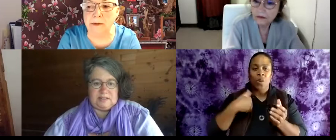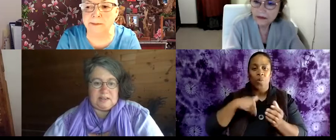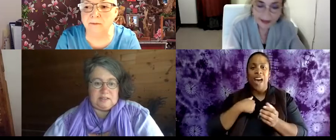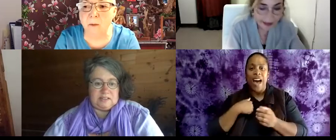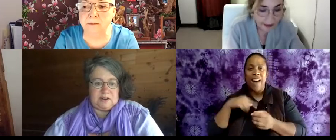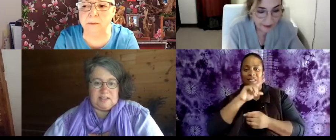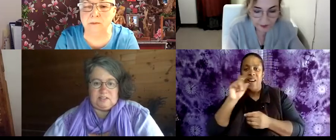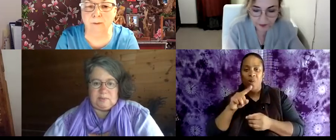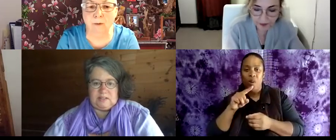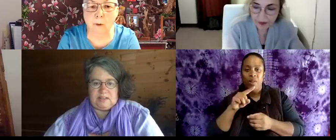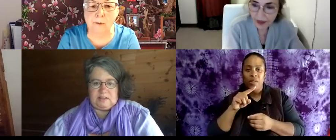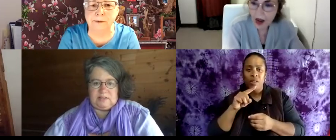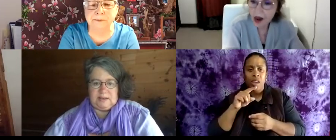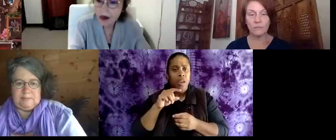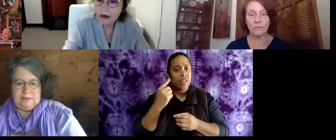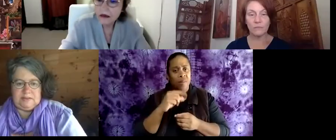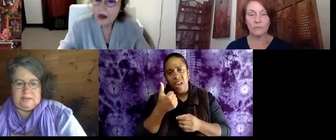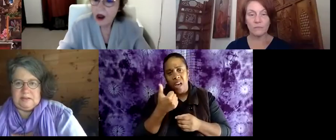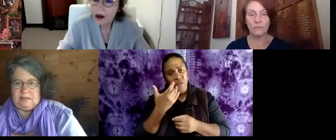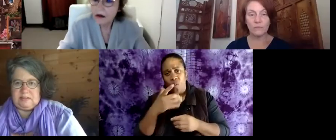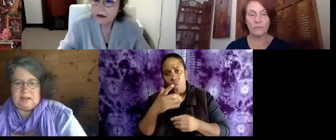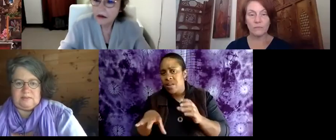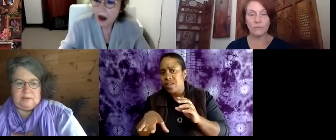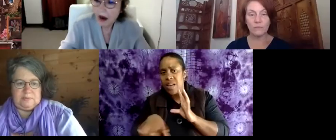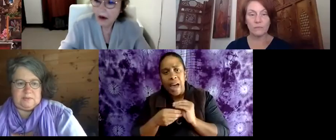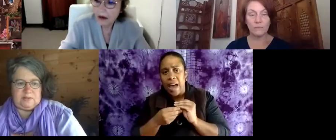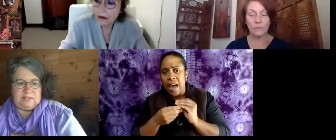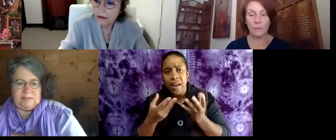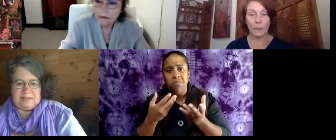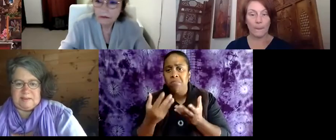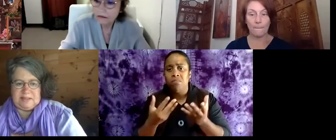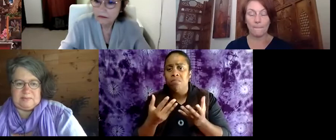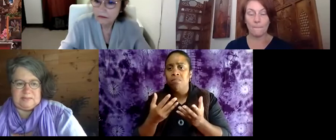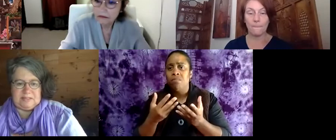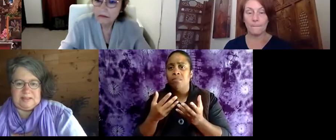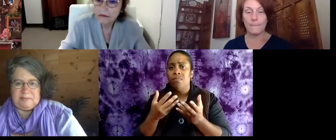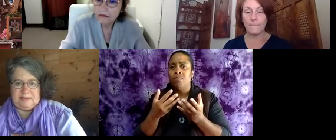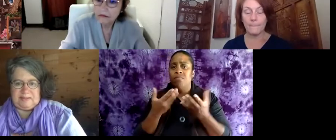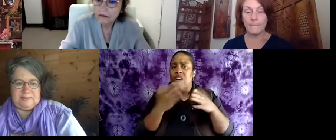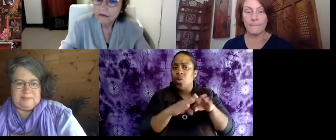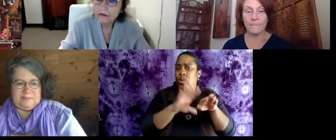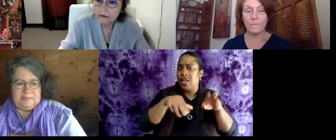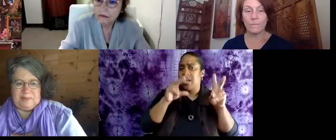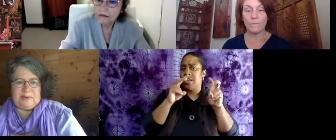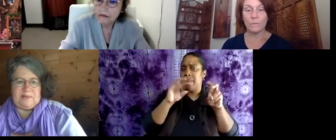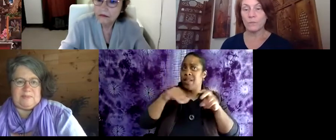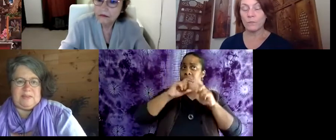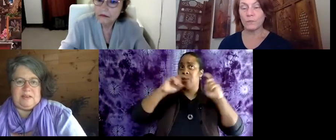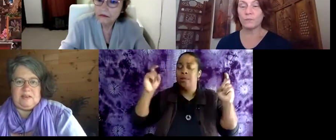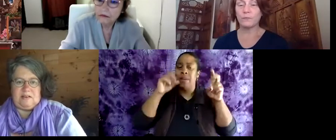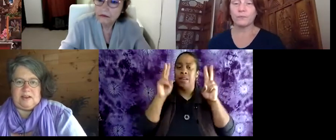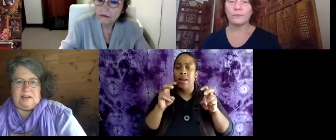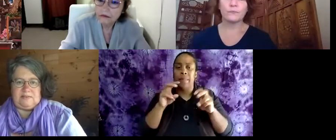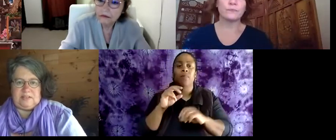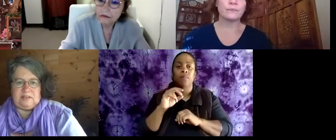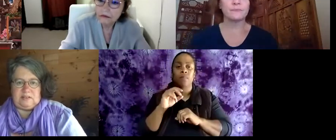question. Is there anything else you wanted to say closing up? Just any of you closing up that topic? That was a big topic. Okay, great.